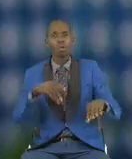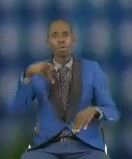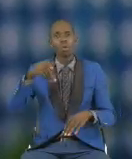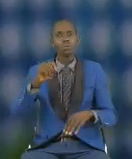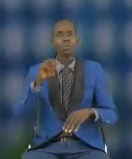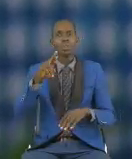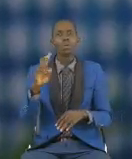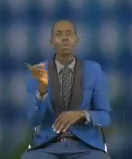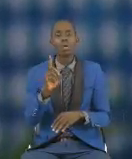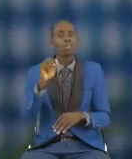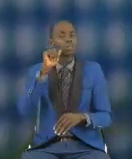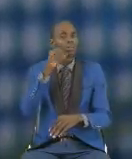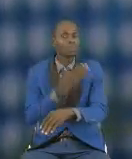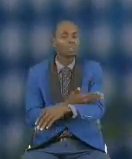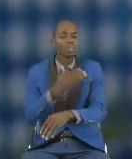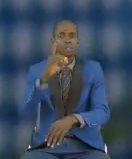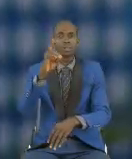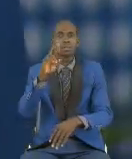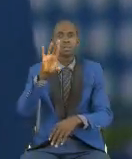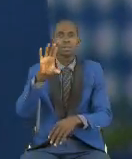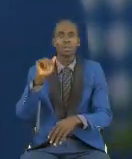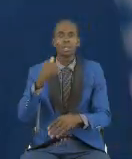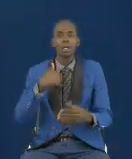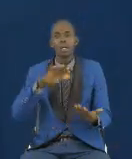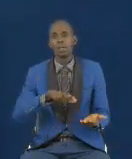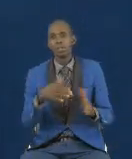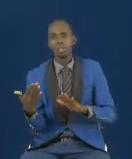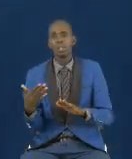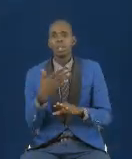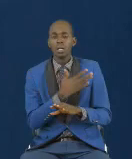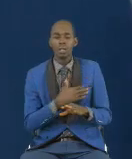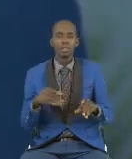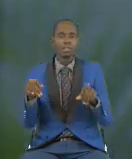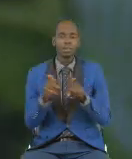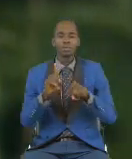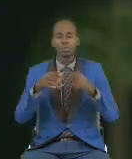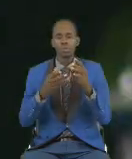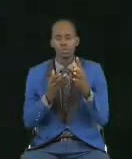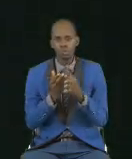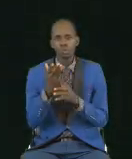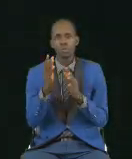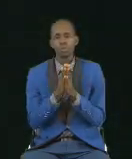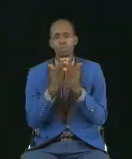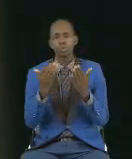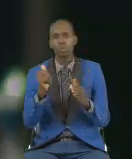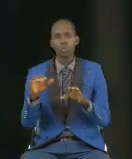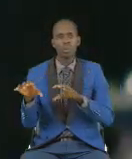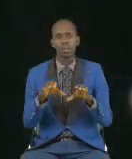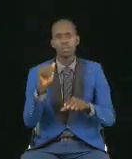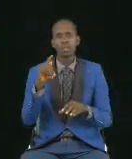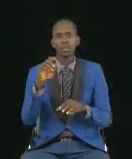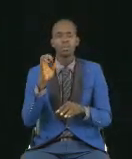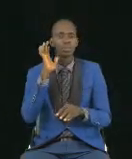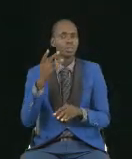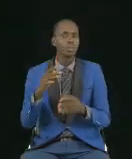died. He prayed. As you go through the Acts of the Apostles, prayer, prayer, prayer. And when that becomes